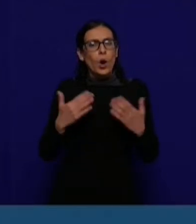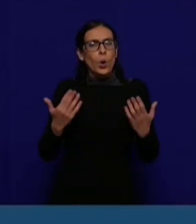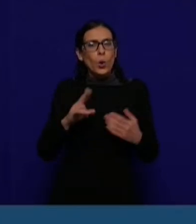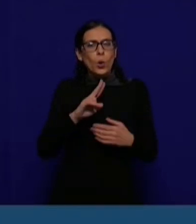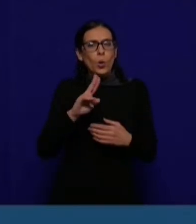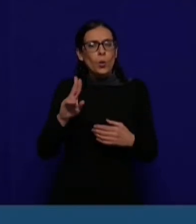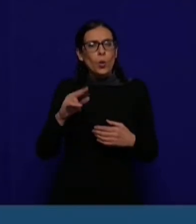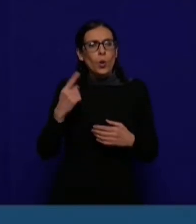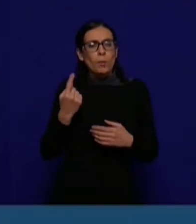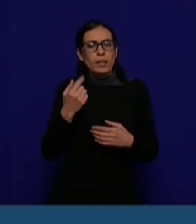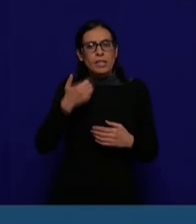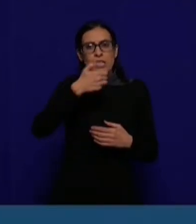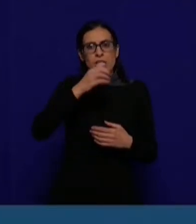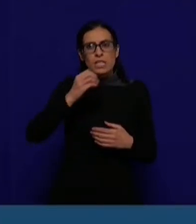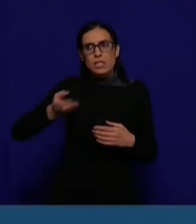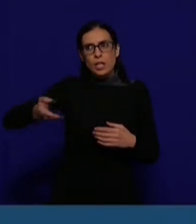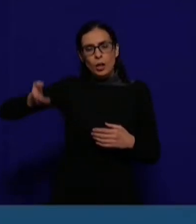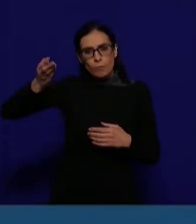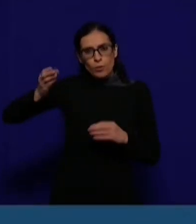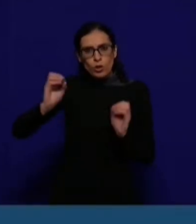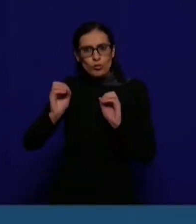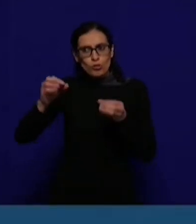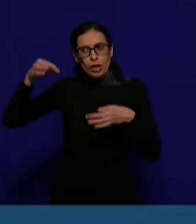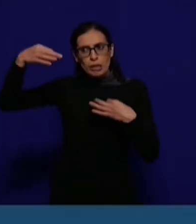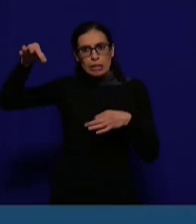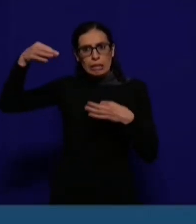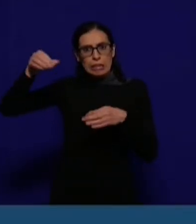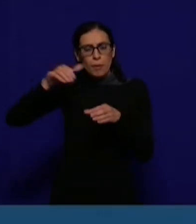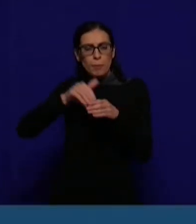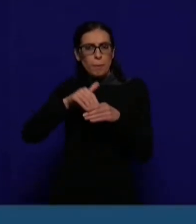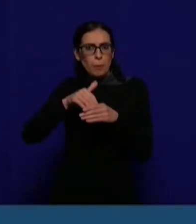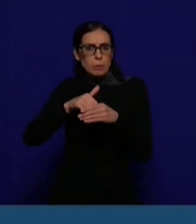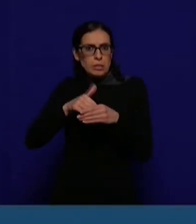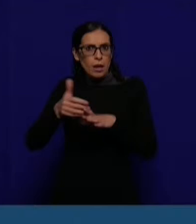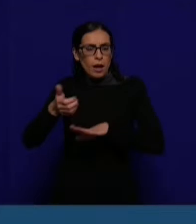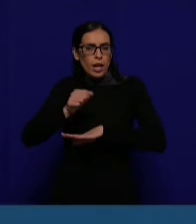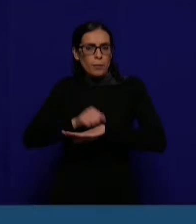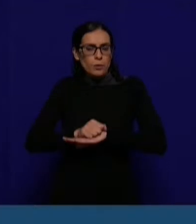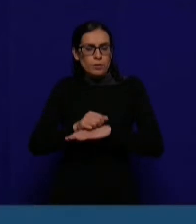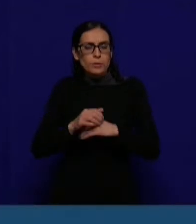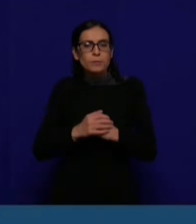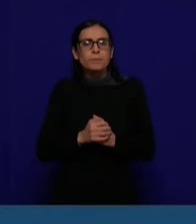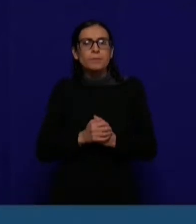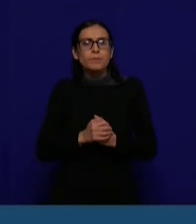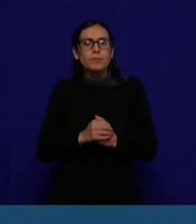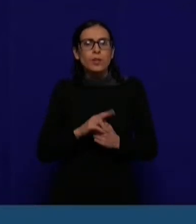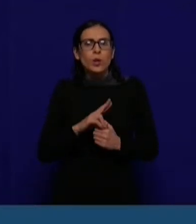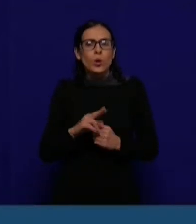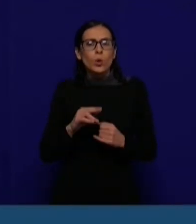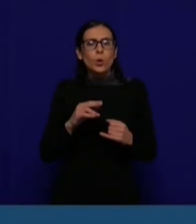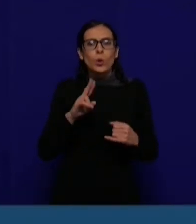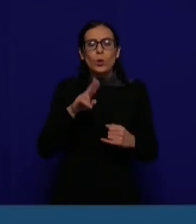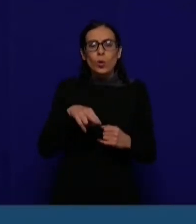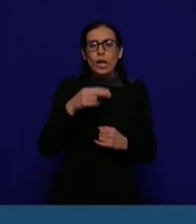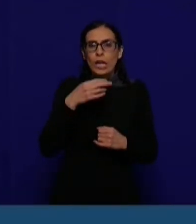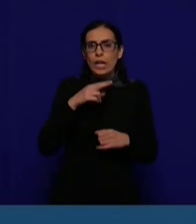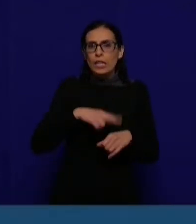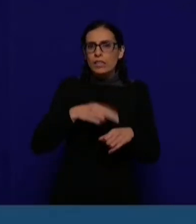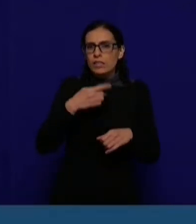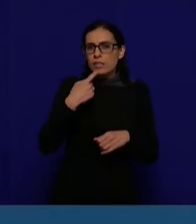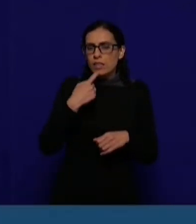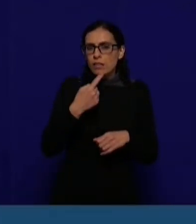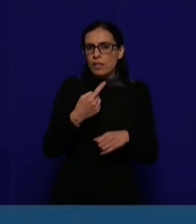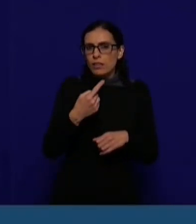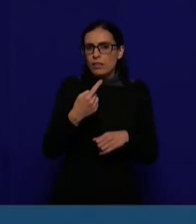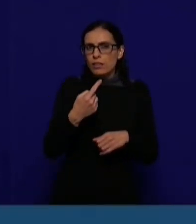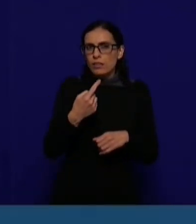this? Can you also tell us if there were any cases related to schools opening their doors? And lastly, can you tell us when performing arts schools will be